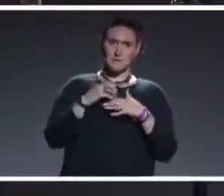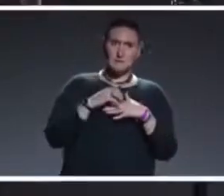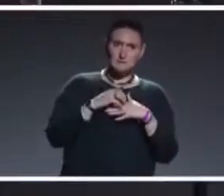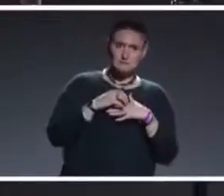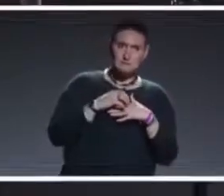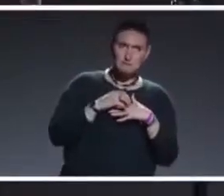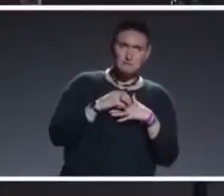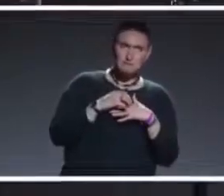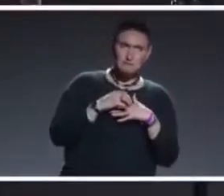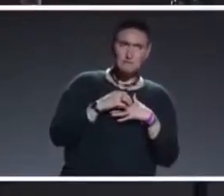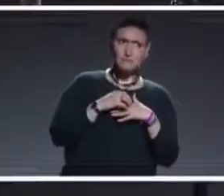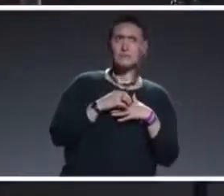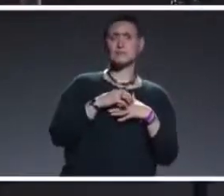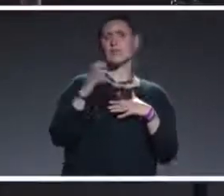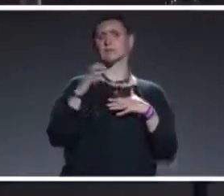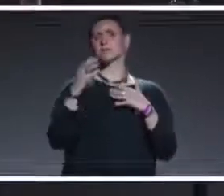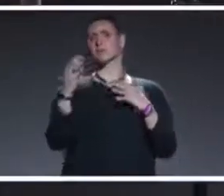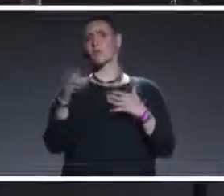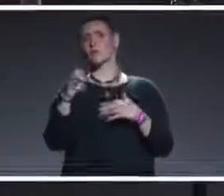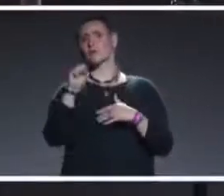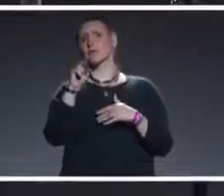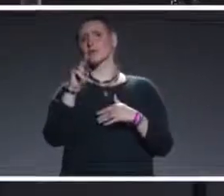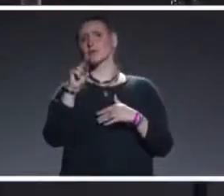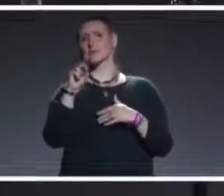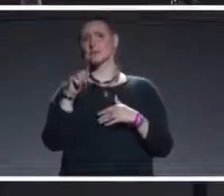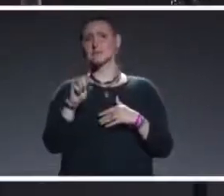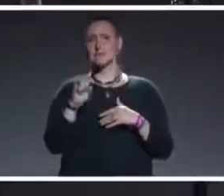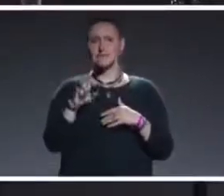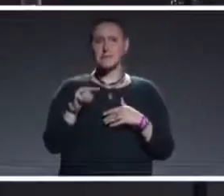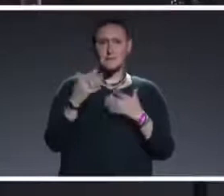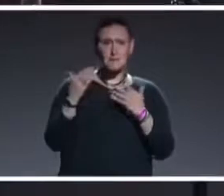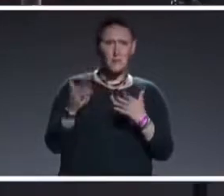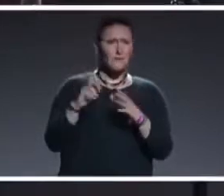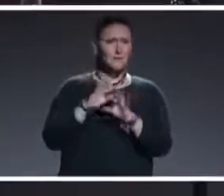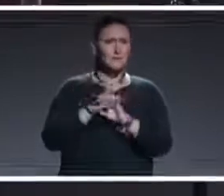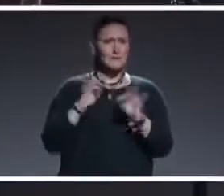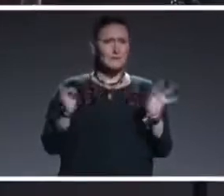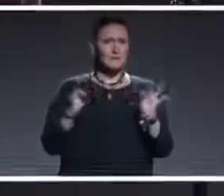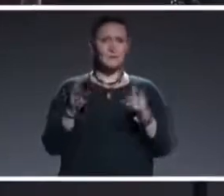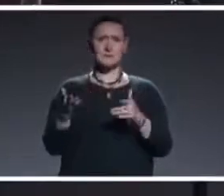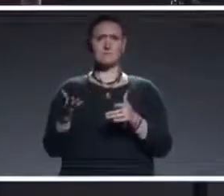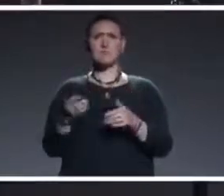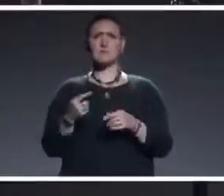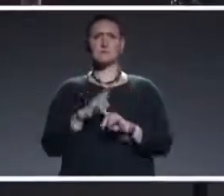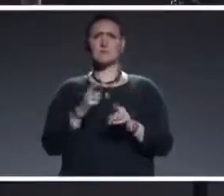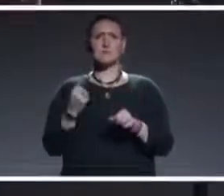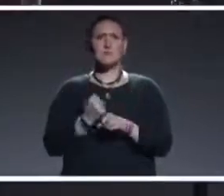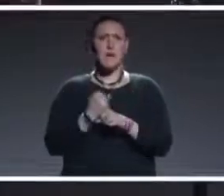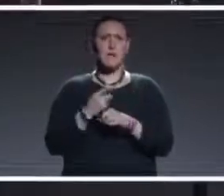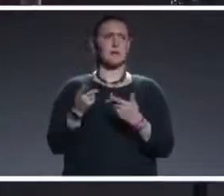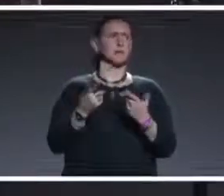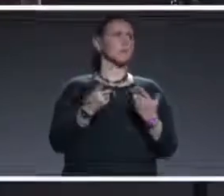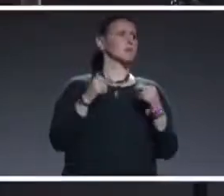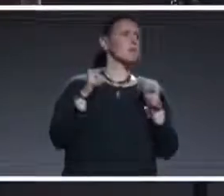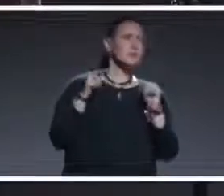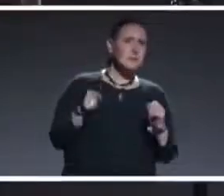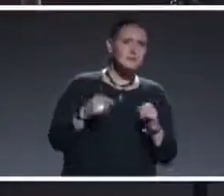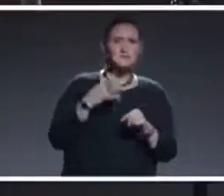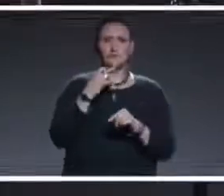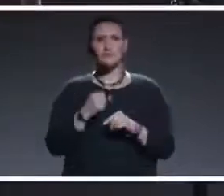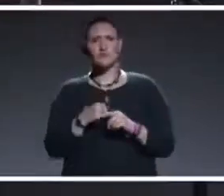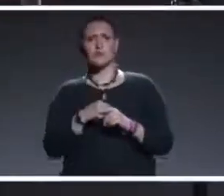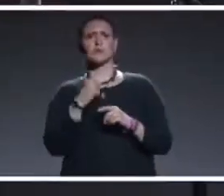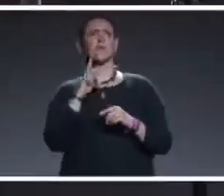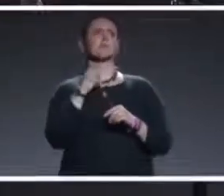own language. It was doing something that I hadn't seen before, and it was something that I wanted when I was a